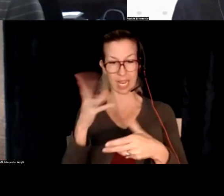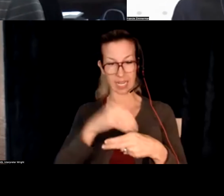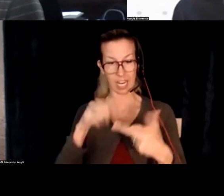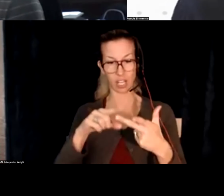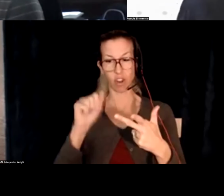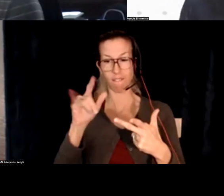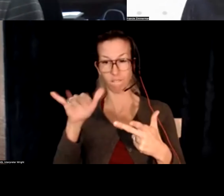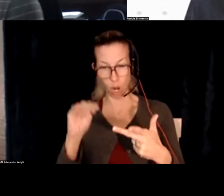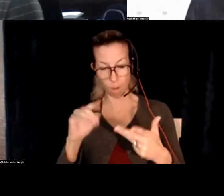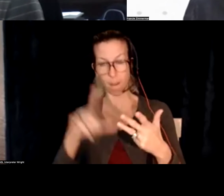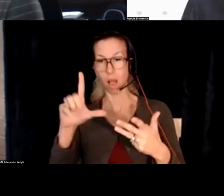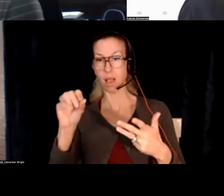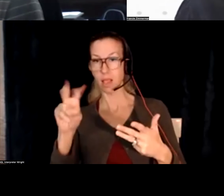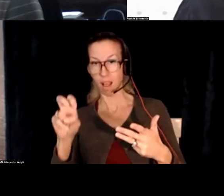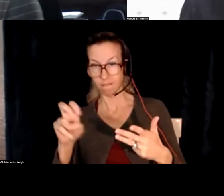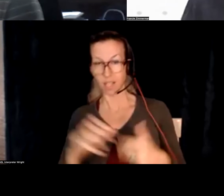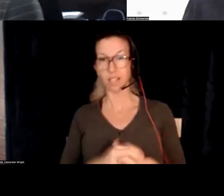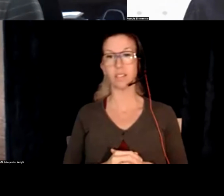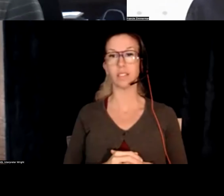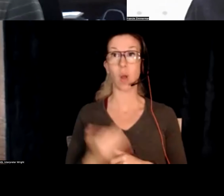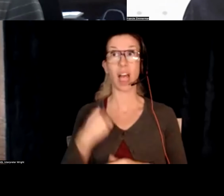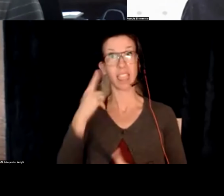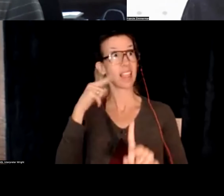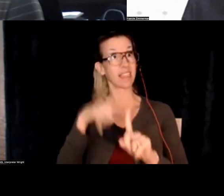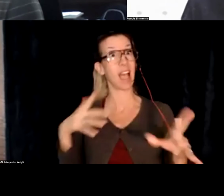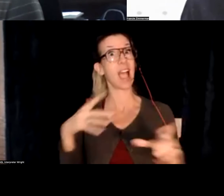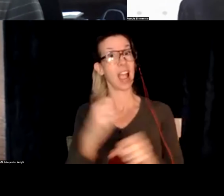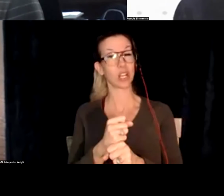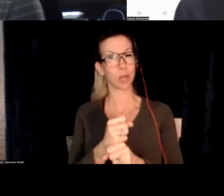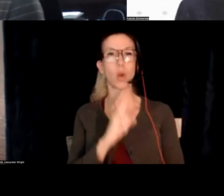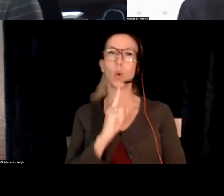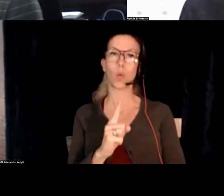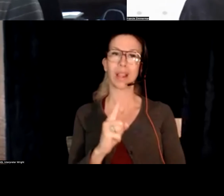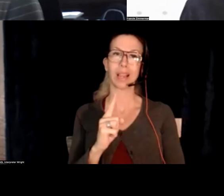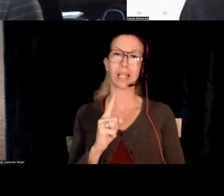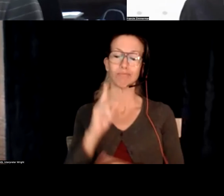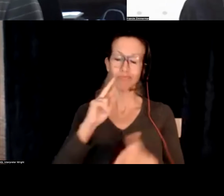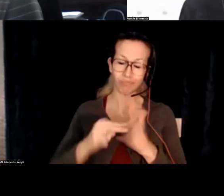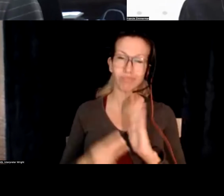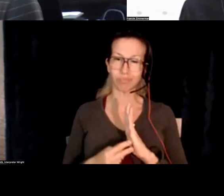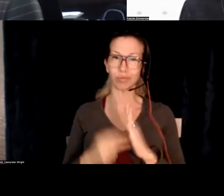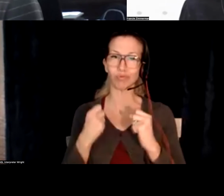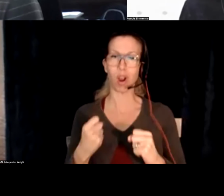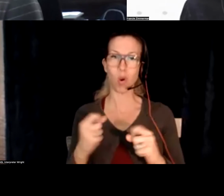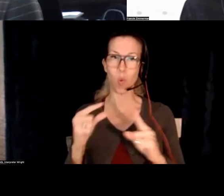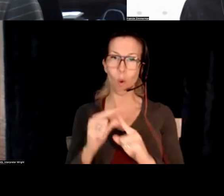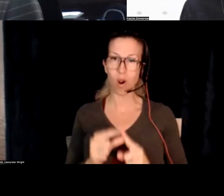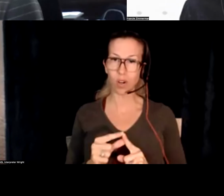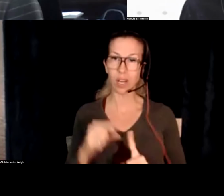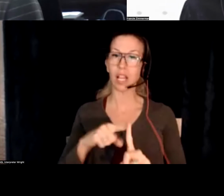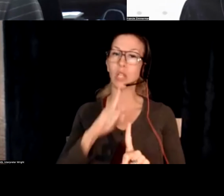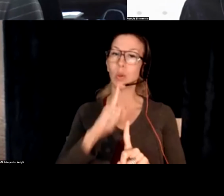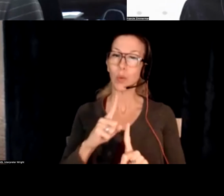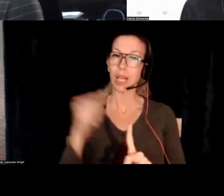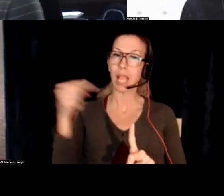love. So I think that acronym in this case actually is those are very meaningful and potent words, and it's all about sexual orientation